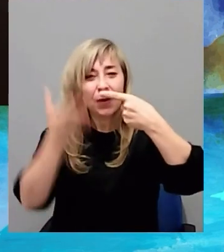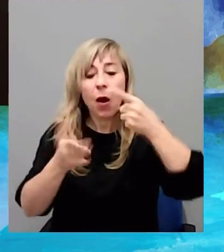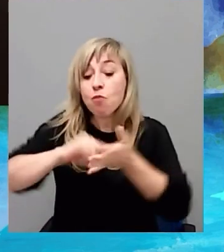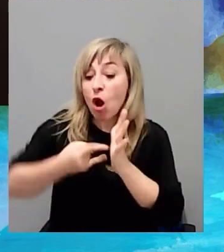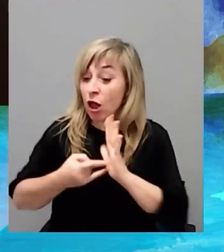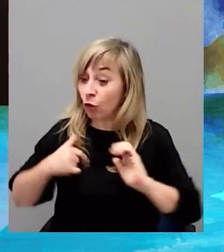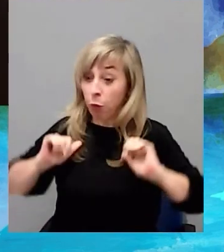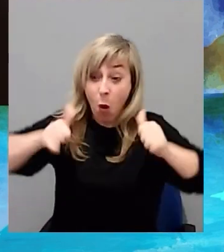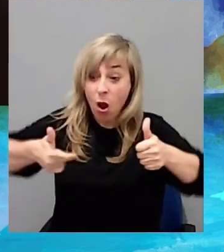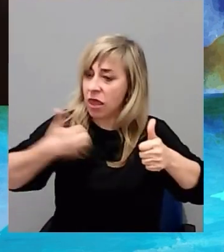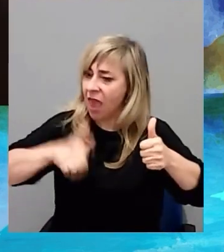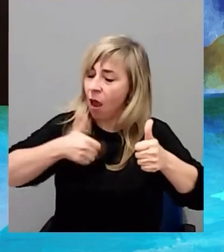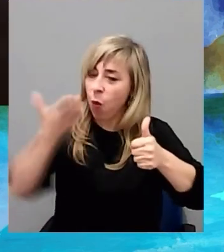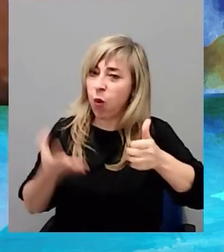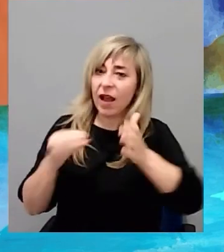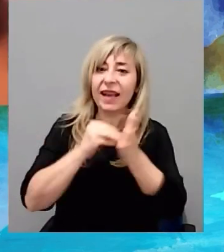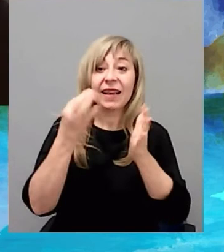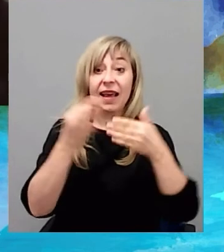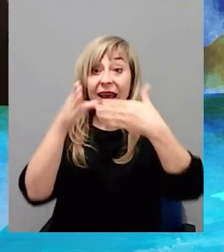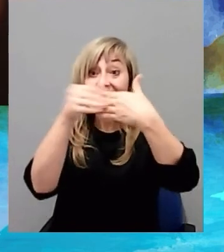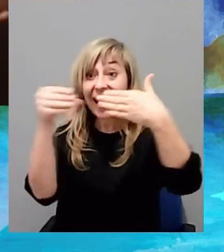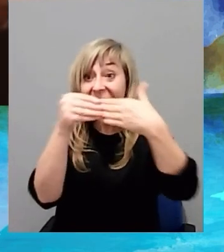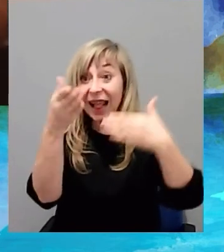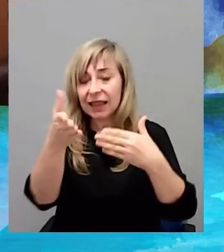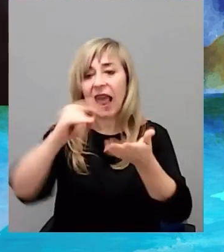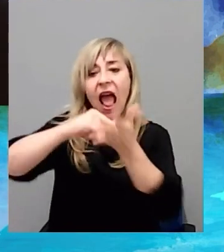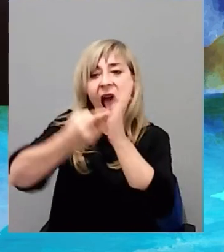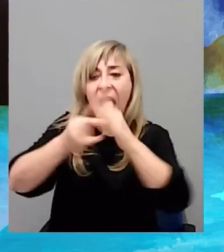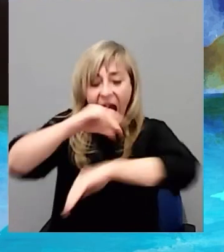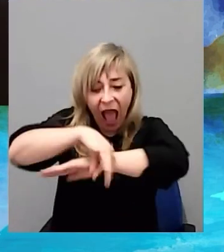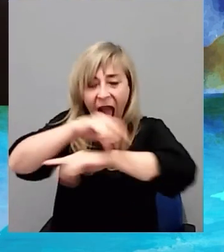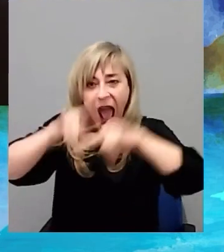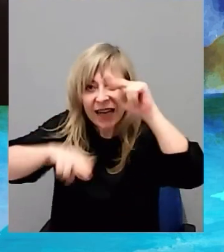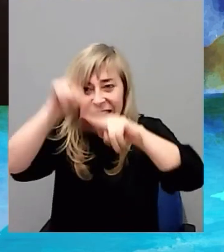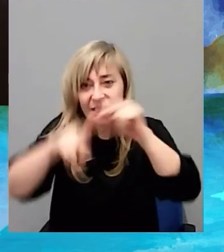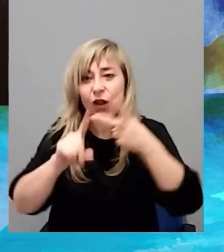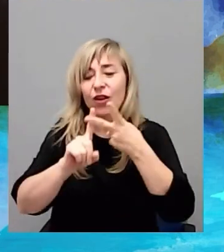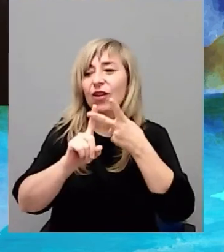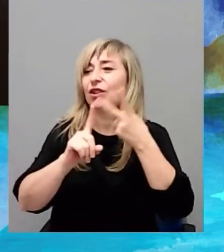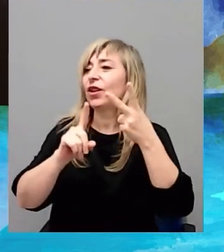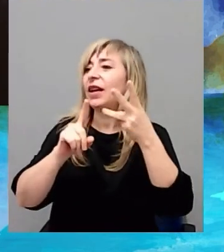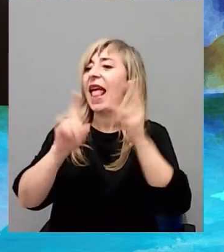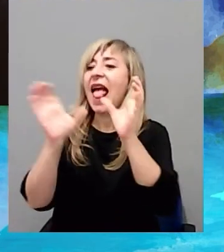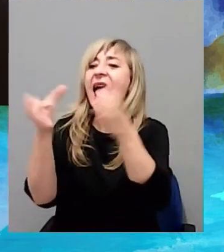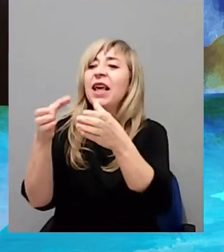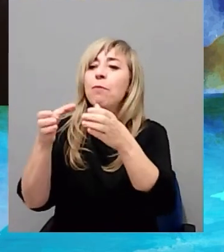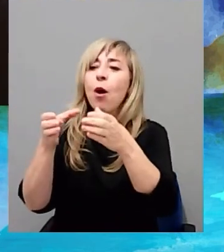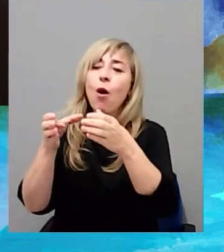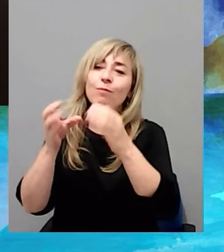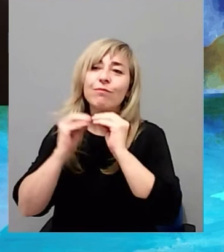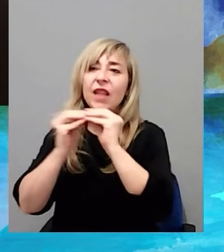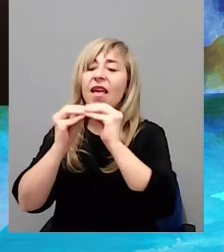since the very beginning of the project, the customer, the architecture, all the team